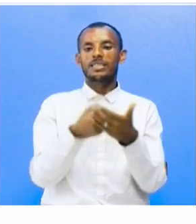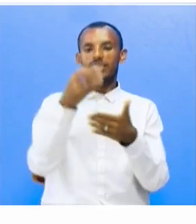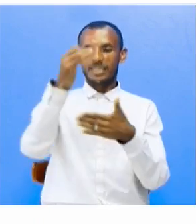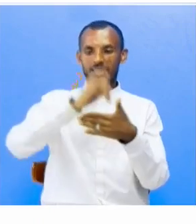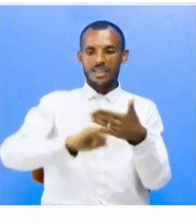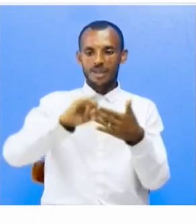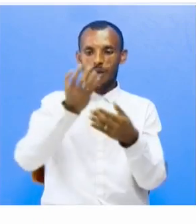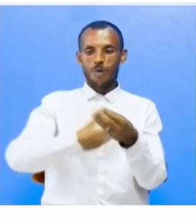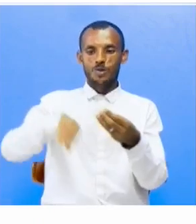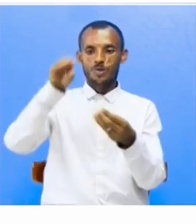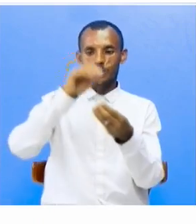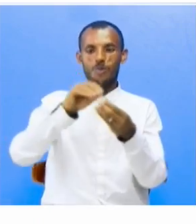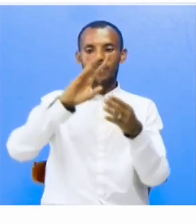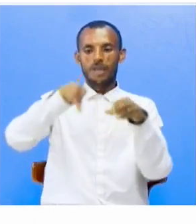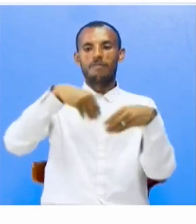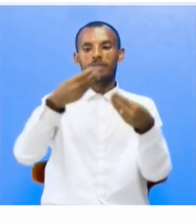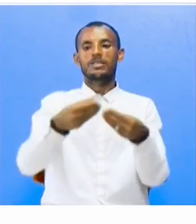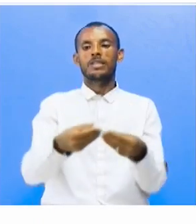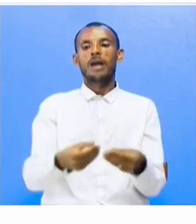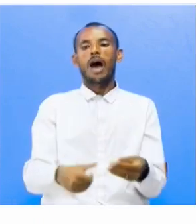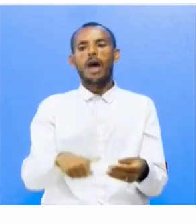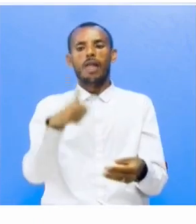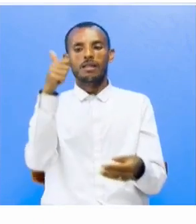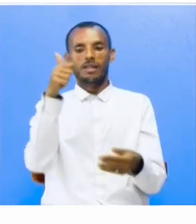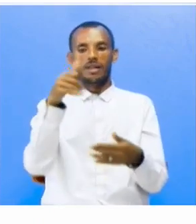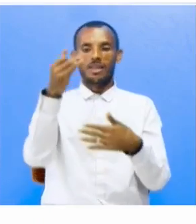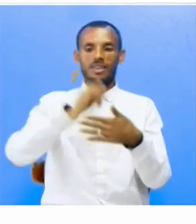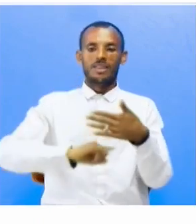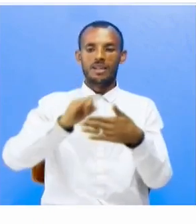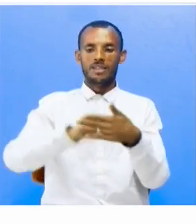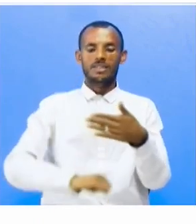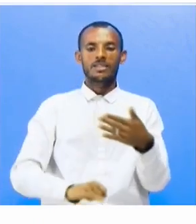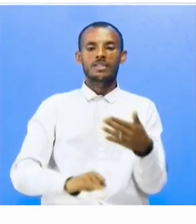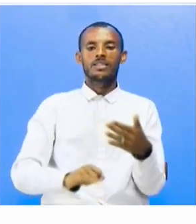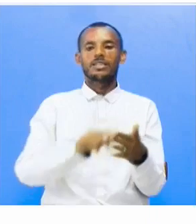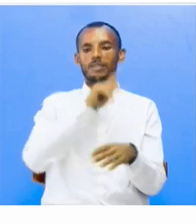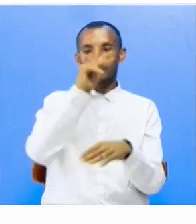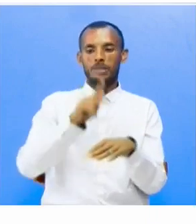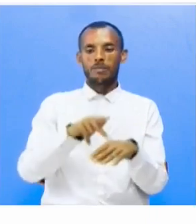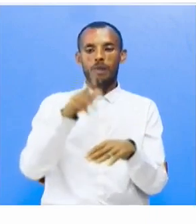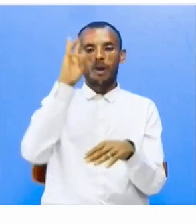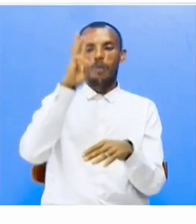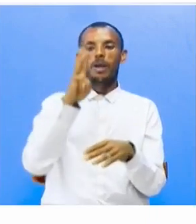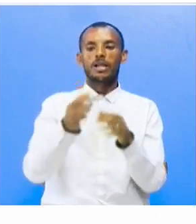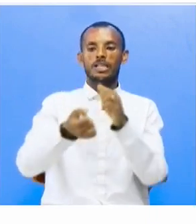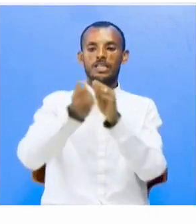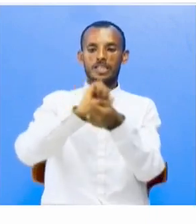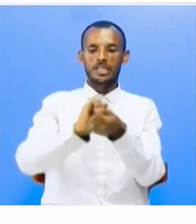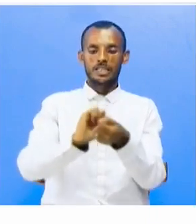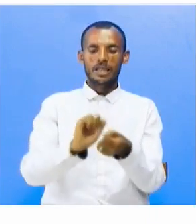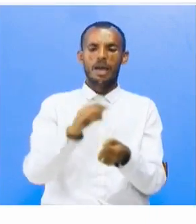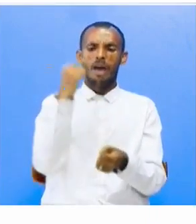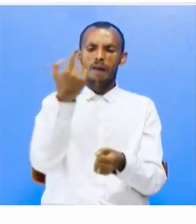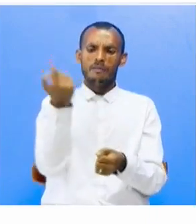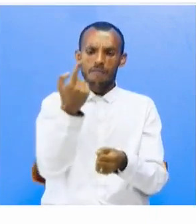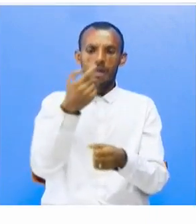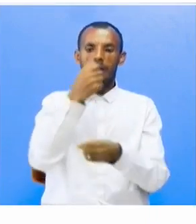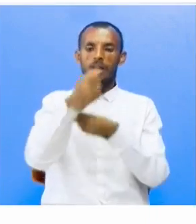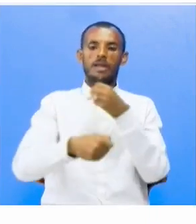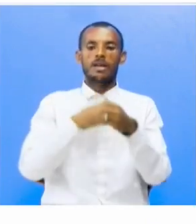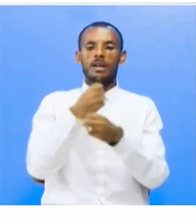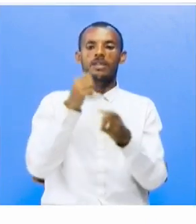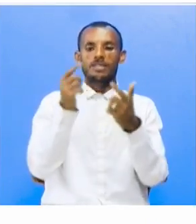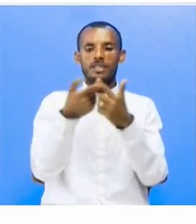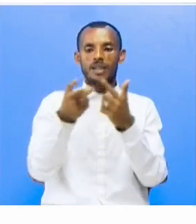also gives you an interest. So, the principal will change every year. So, on